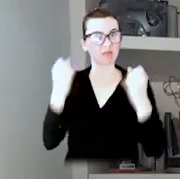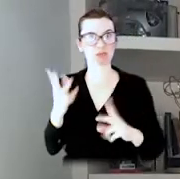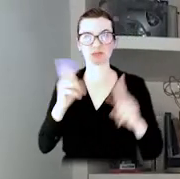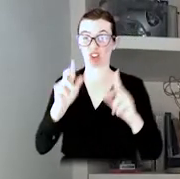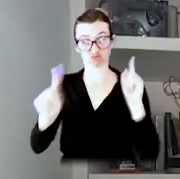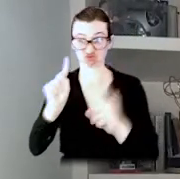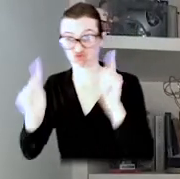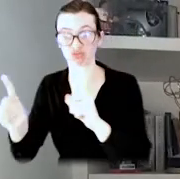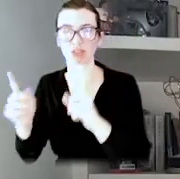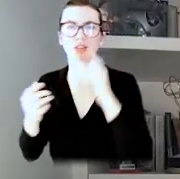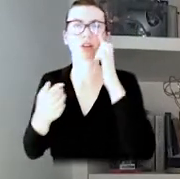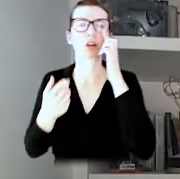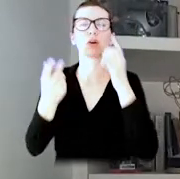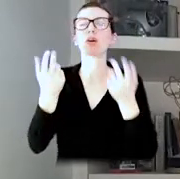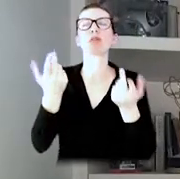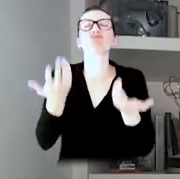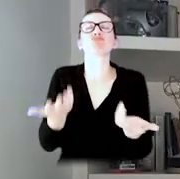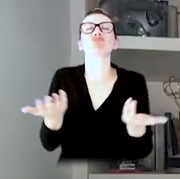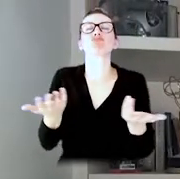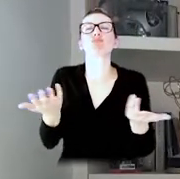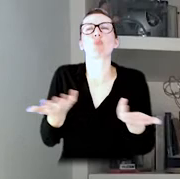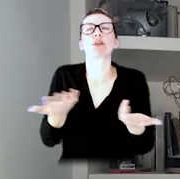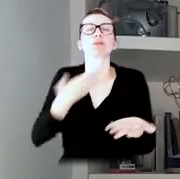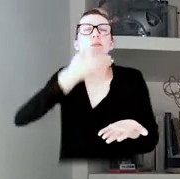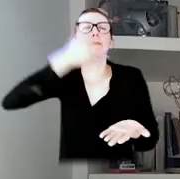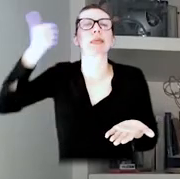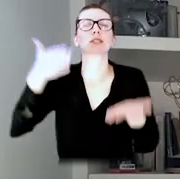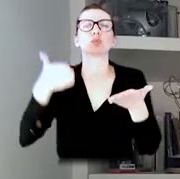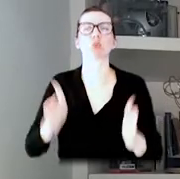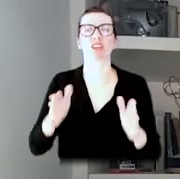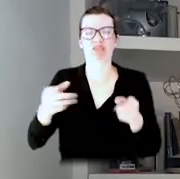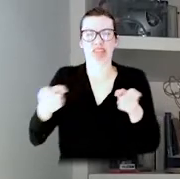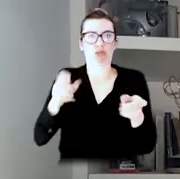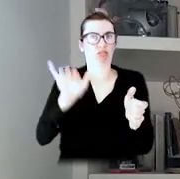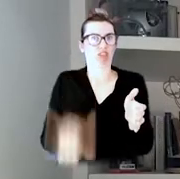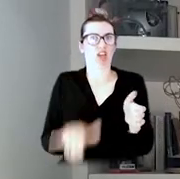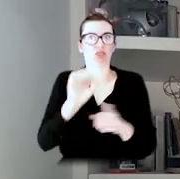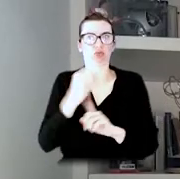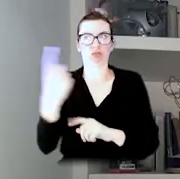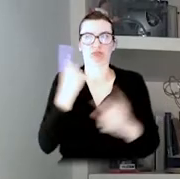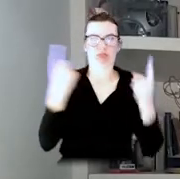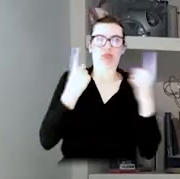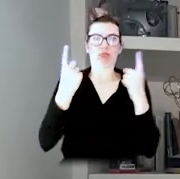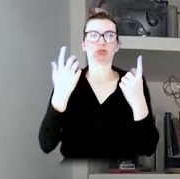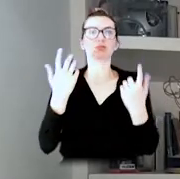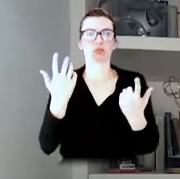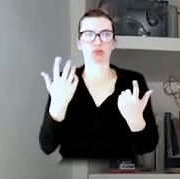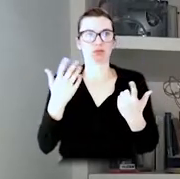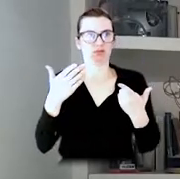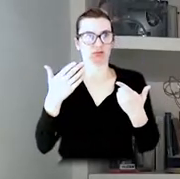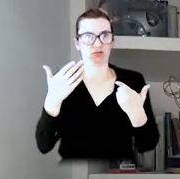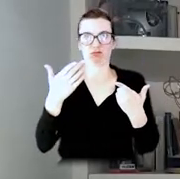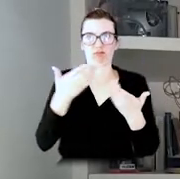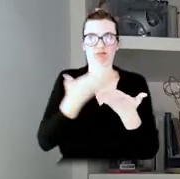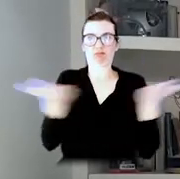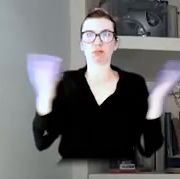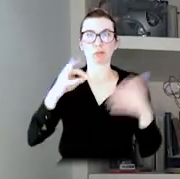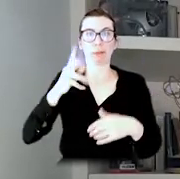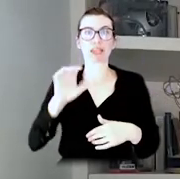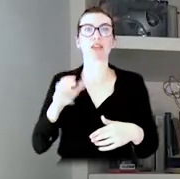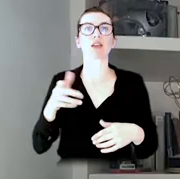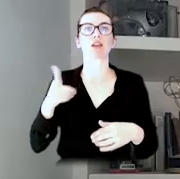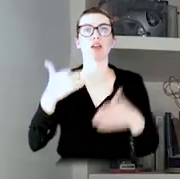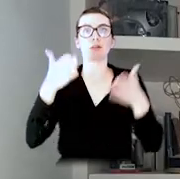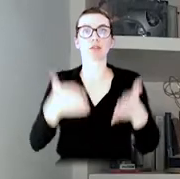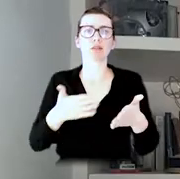So what's the best way to handle that situation as somebody in the public adoring your dog? What